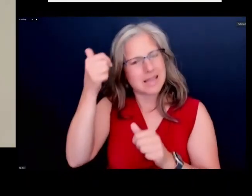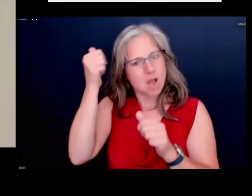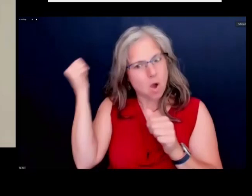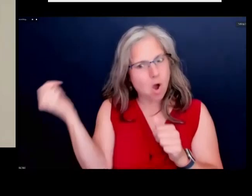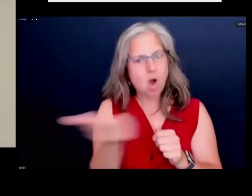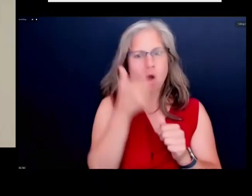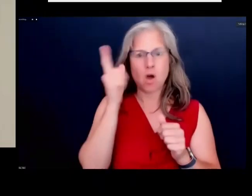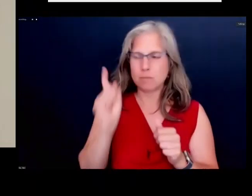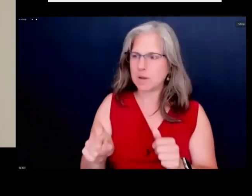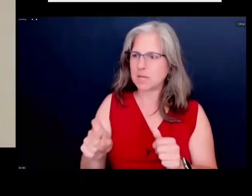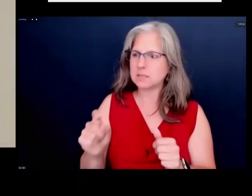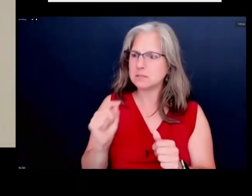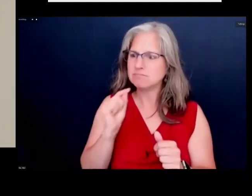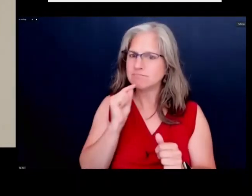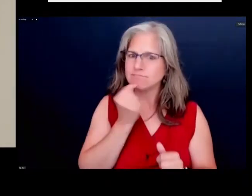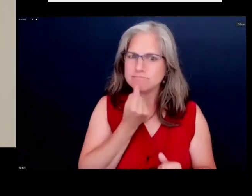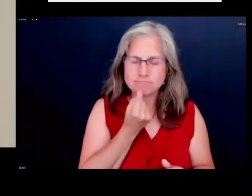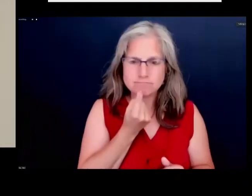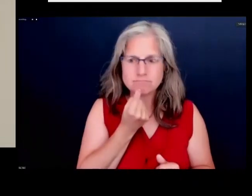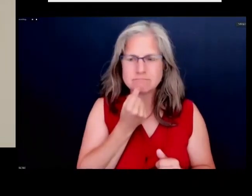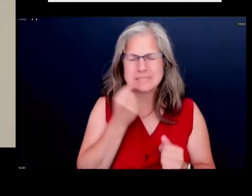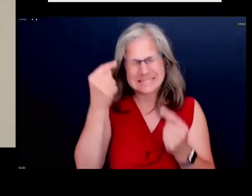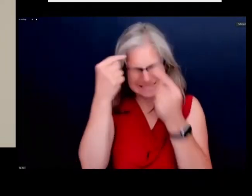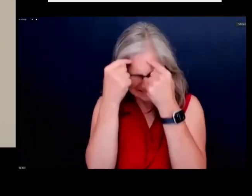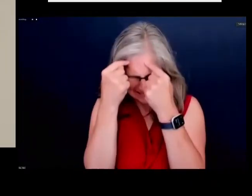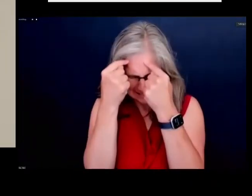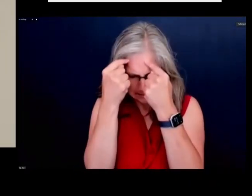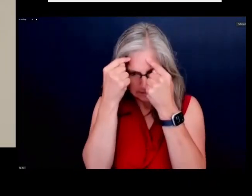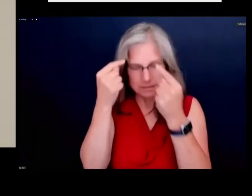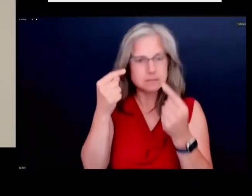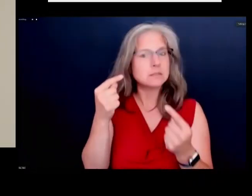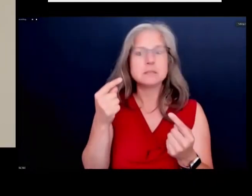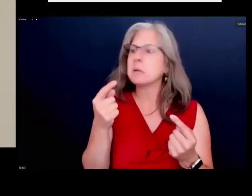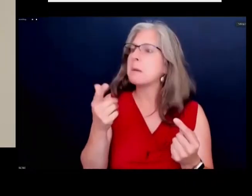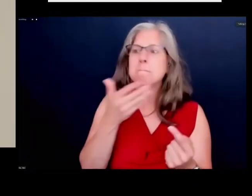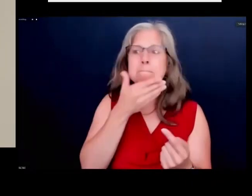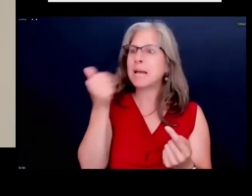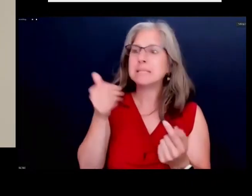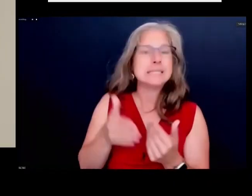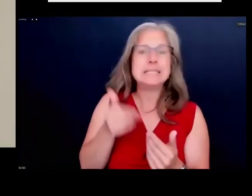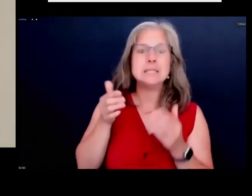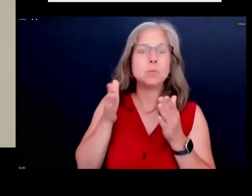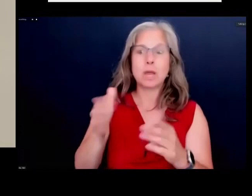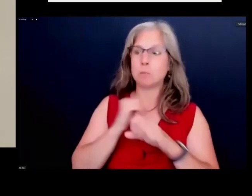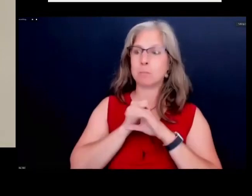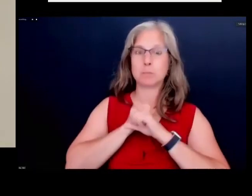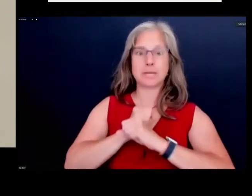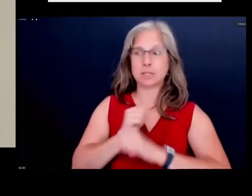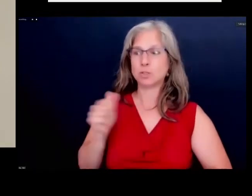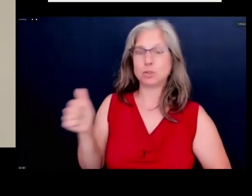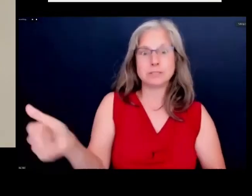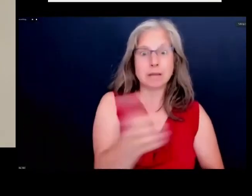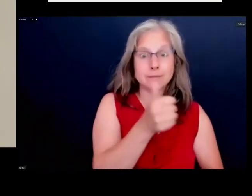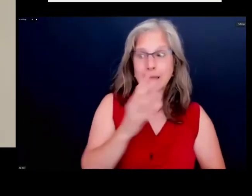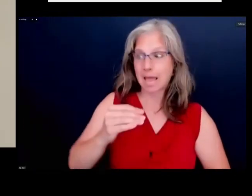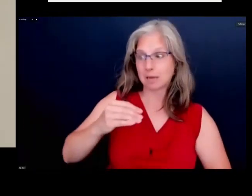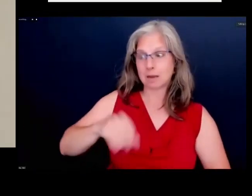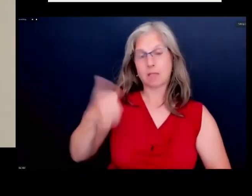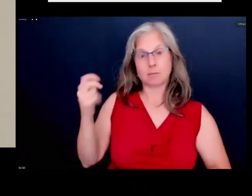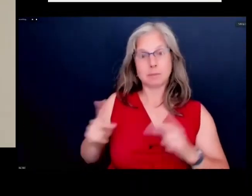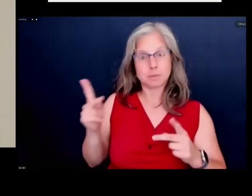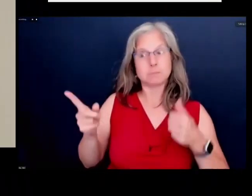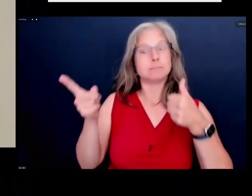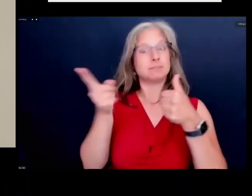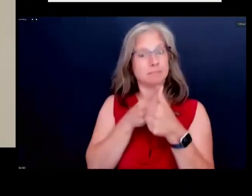Everyone has to come together and take this seriously. The easiest ways to protect ourselves and others